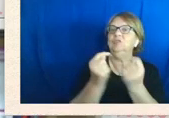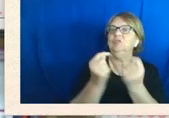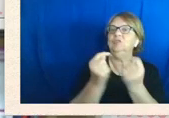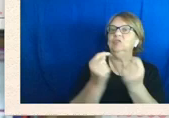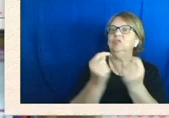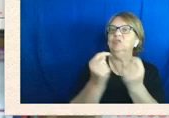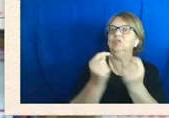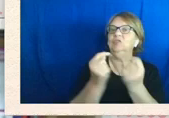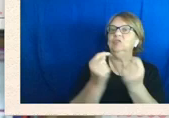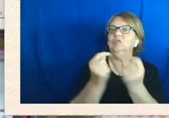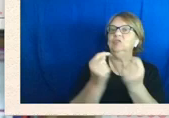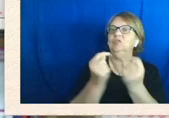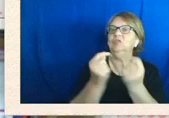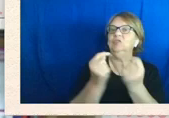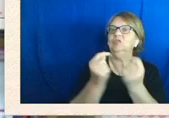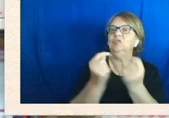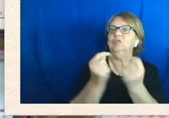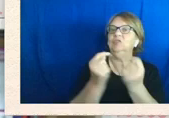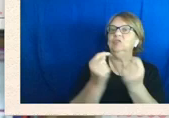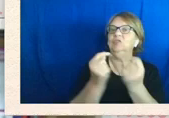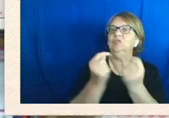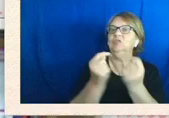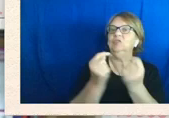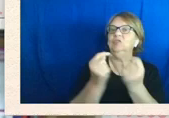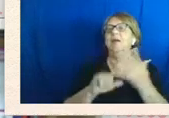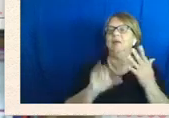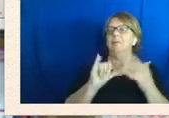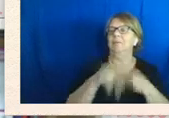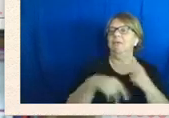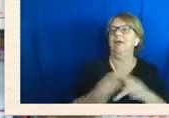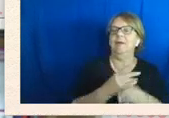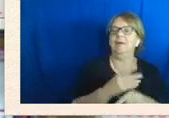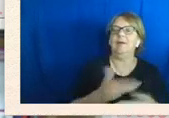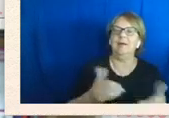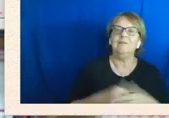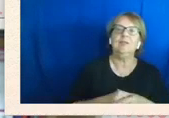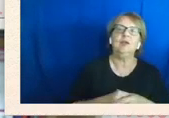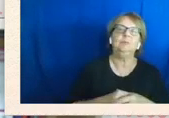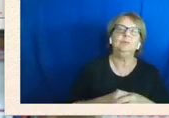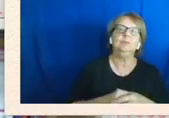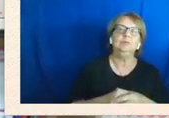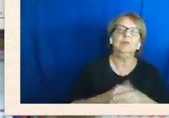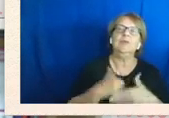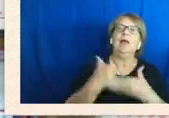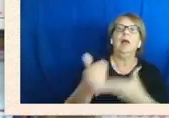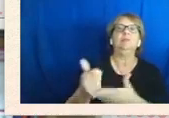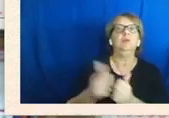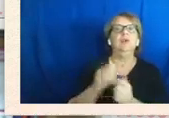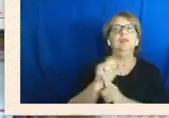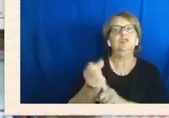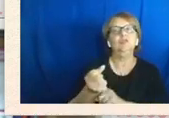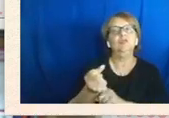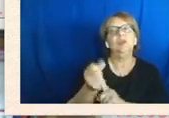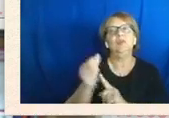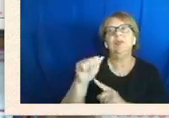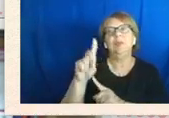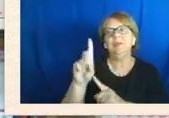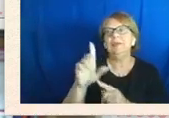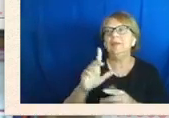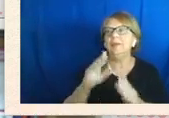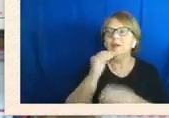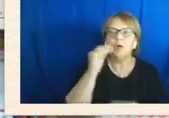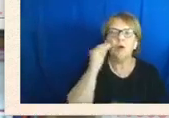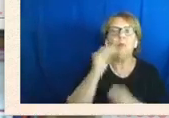homes, ALFs, that sort of thing. Our system reform helps with situations with APD group homes. And they also